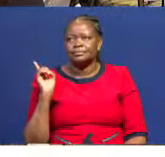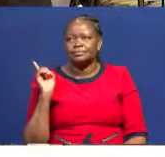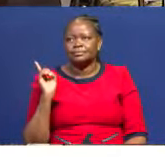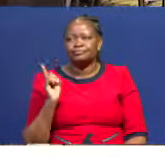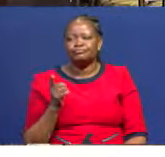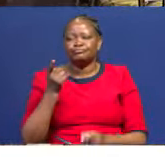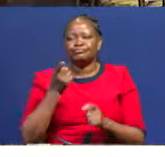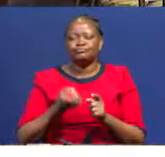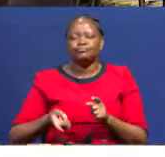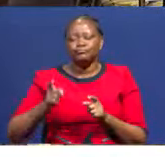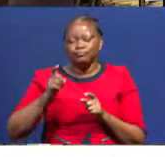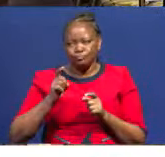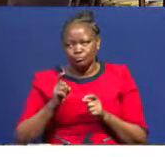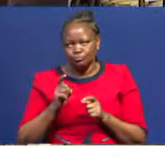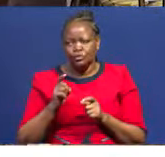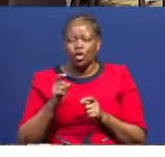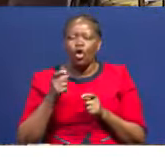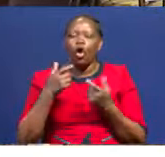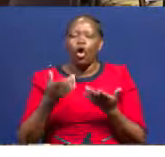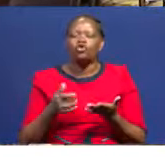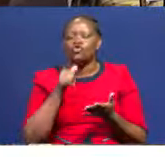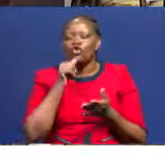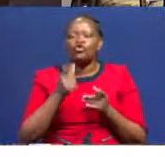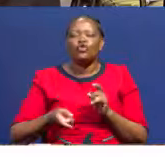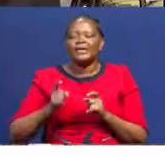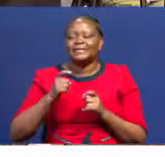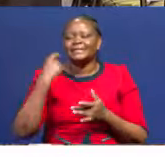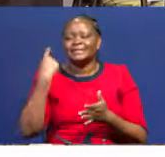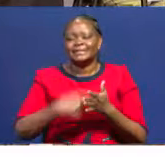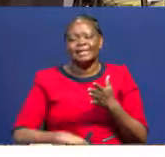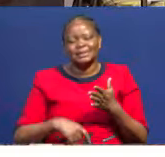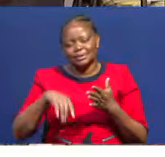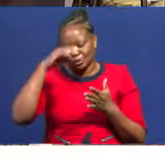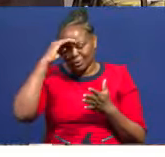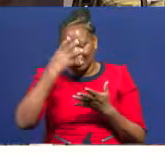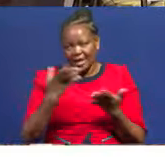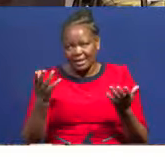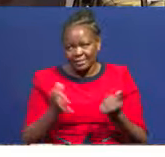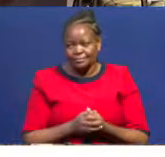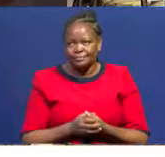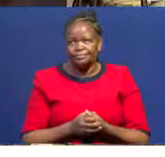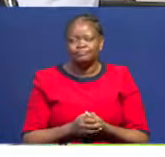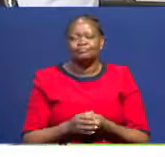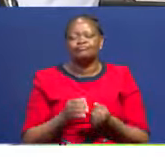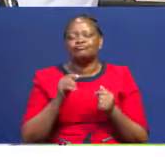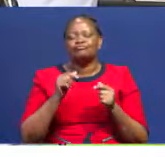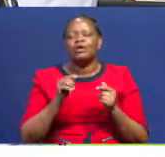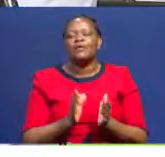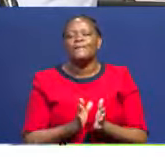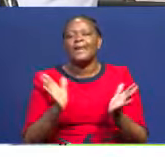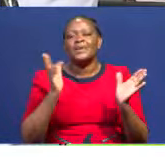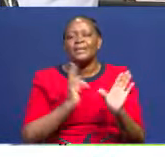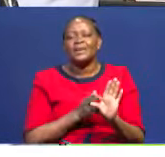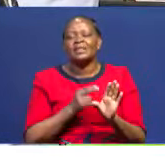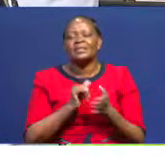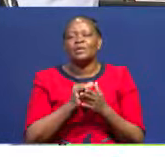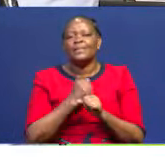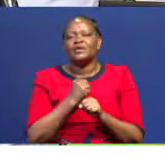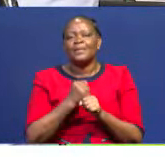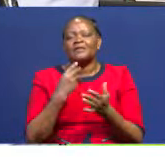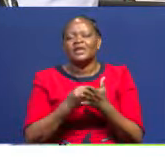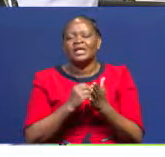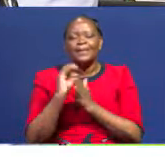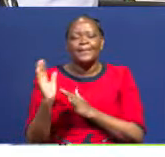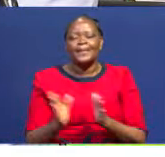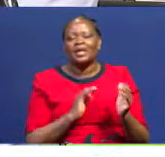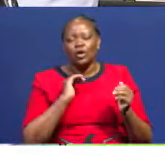To increase or not to increase taxes on alcohol and tobacco products dominated Friday's public participation being conducted by the Finance and